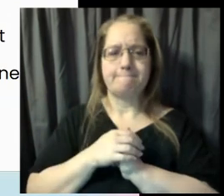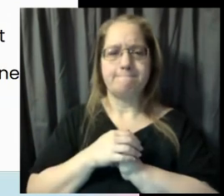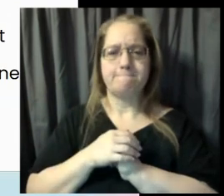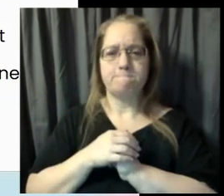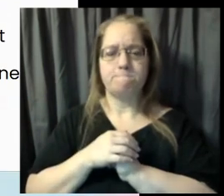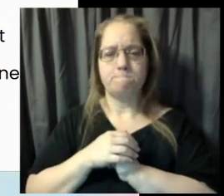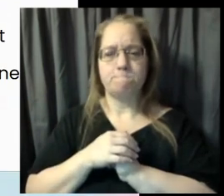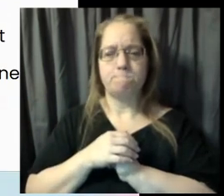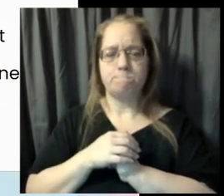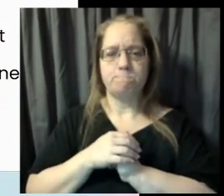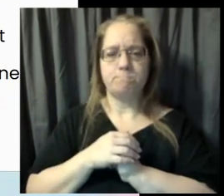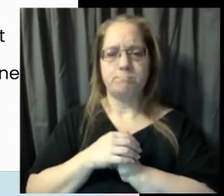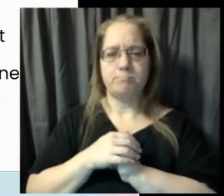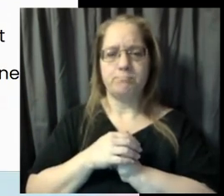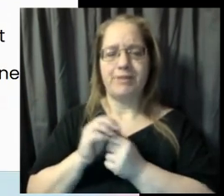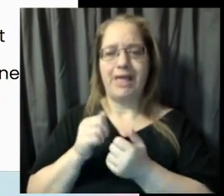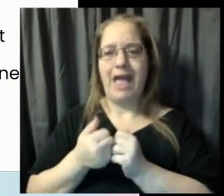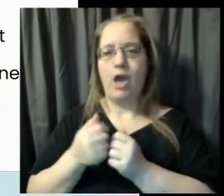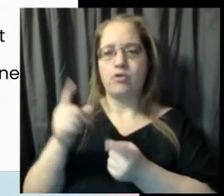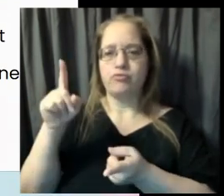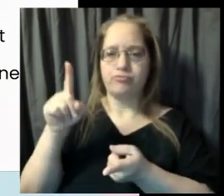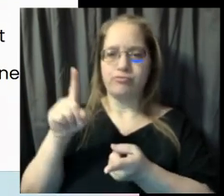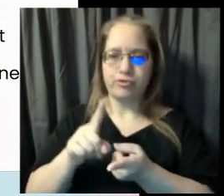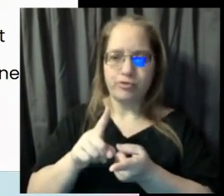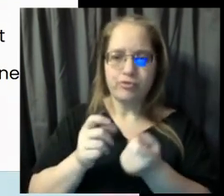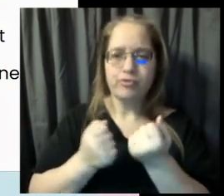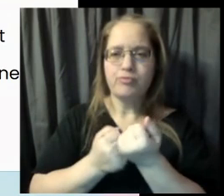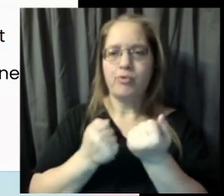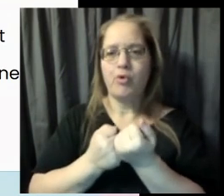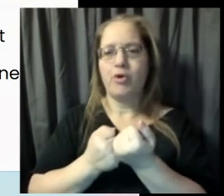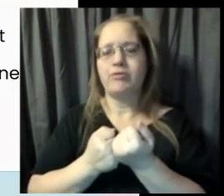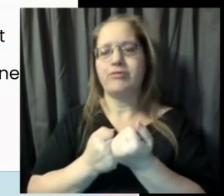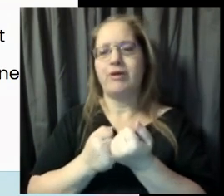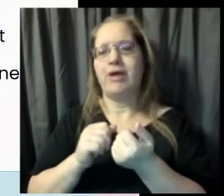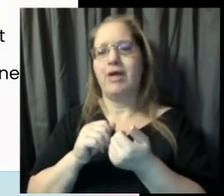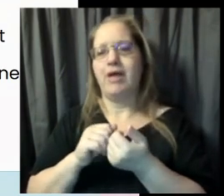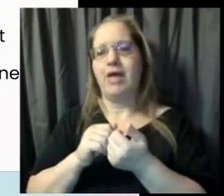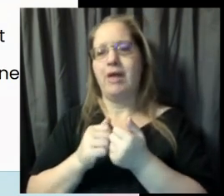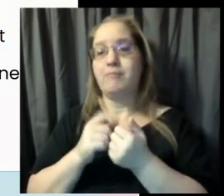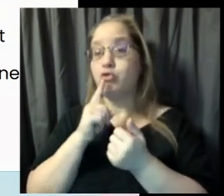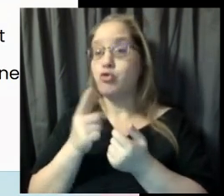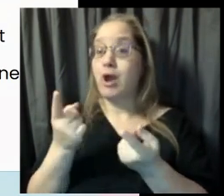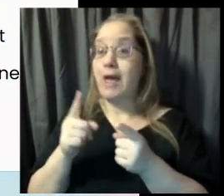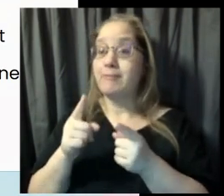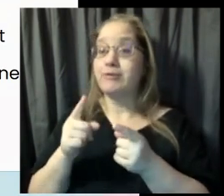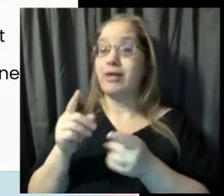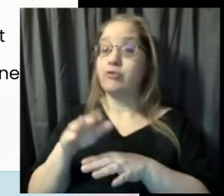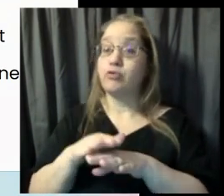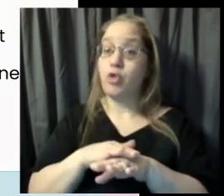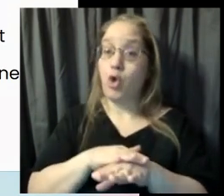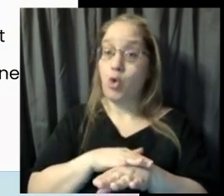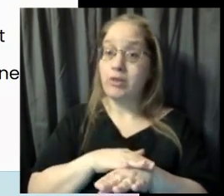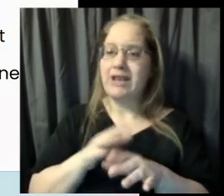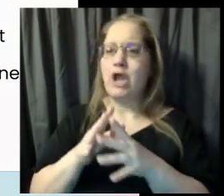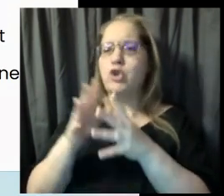Absolutely. And so like how to fade and supports and making sure that it's done gradually and